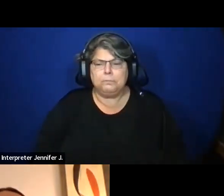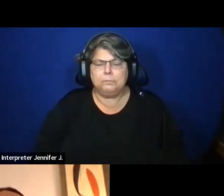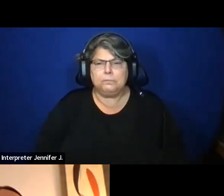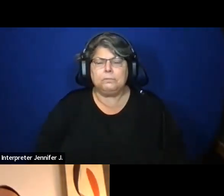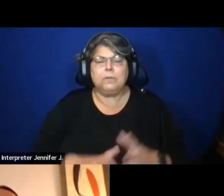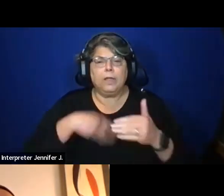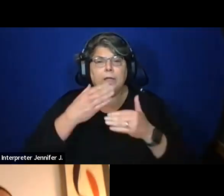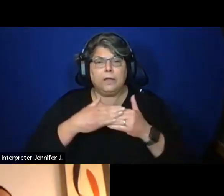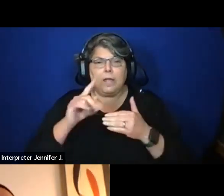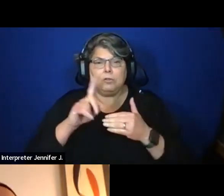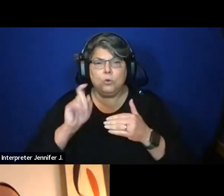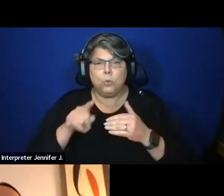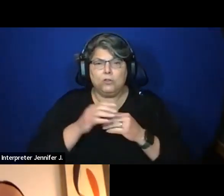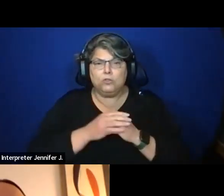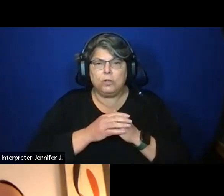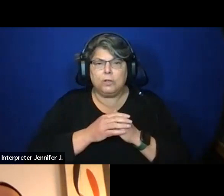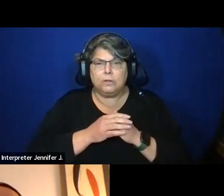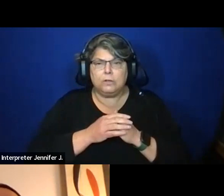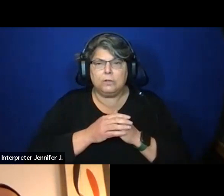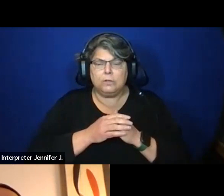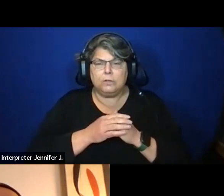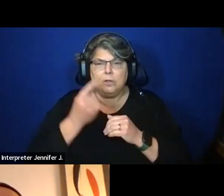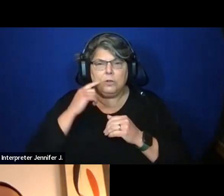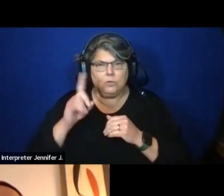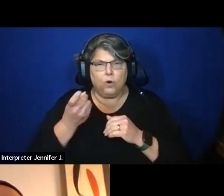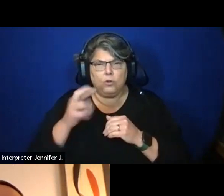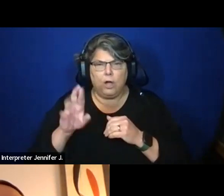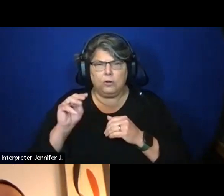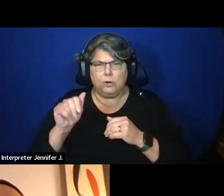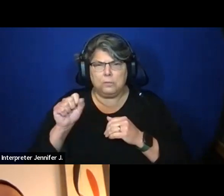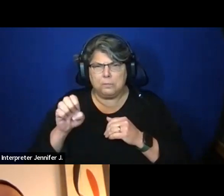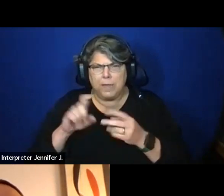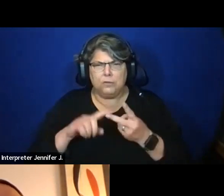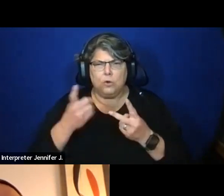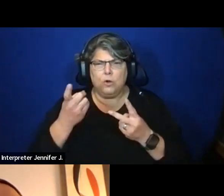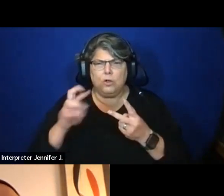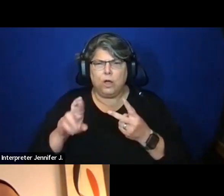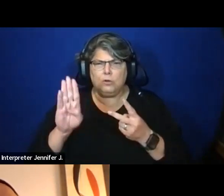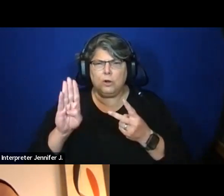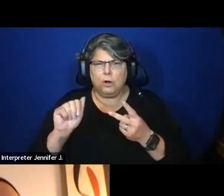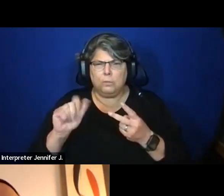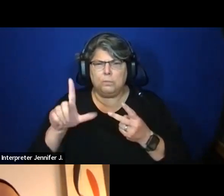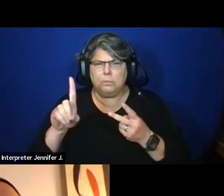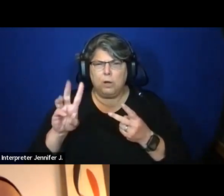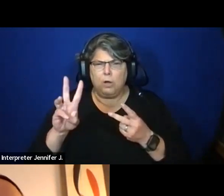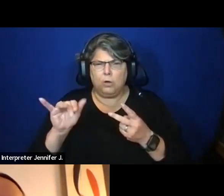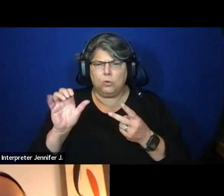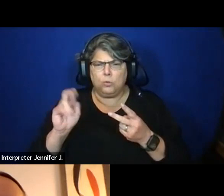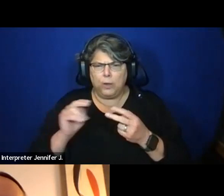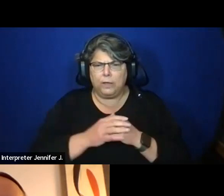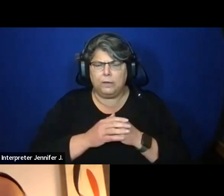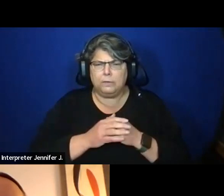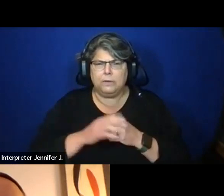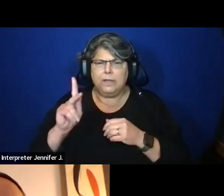This next question, I'm going to direct to Dr. Mase or Dr. Baldwin. Kelly writes in, I